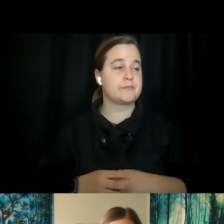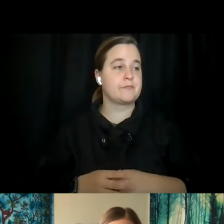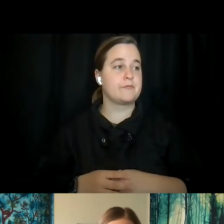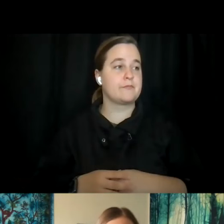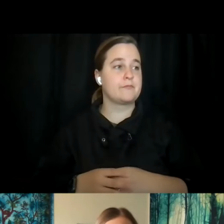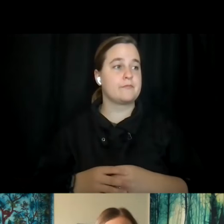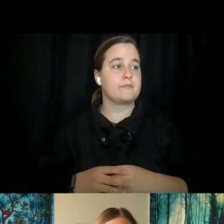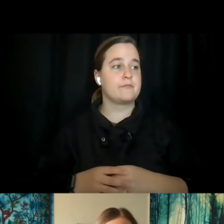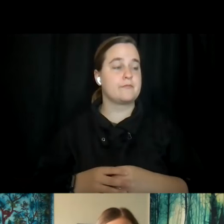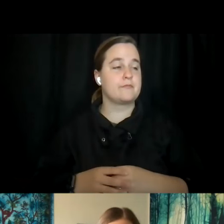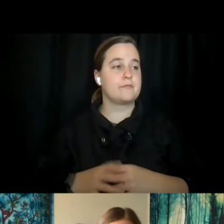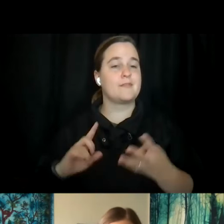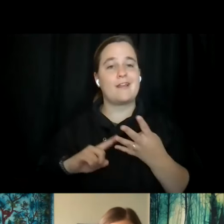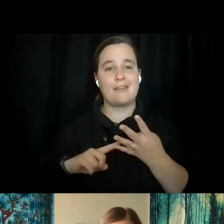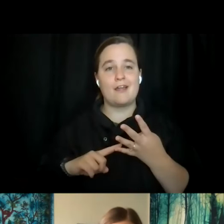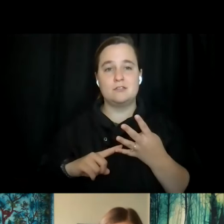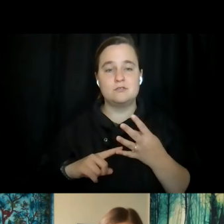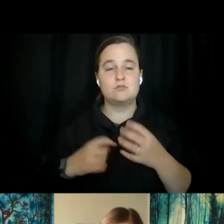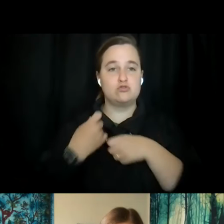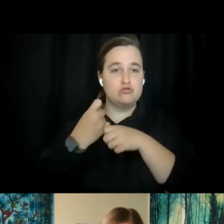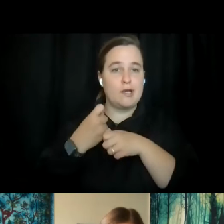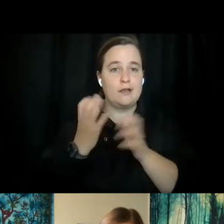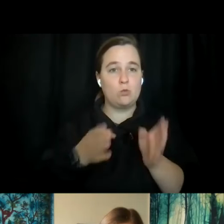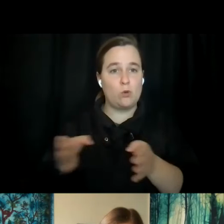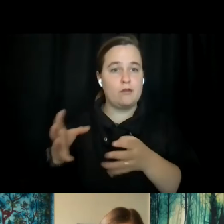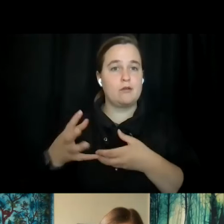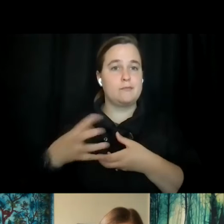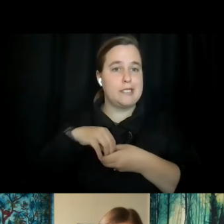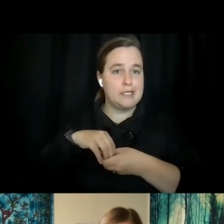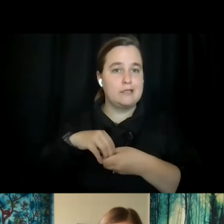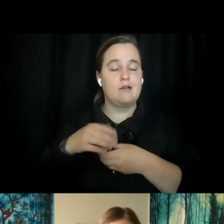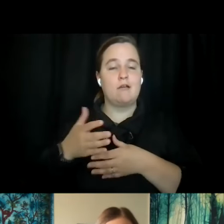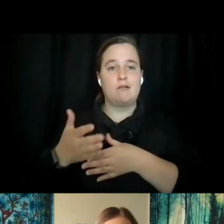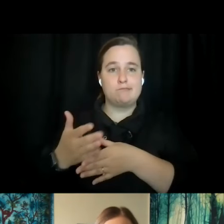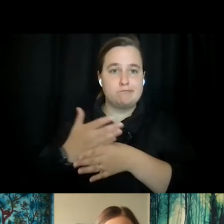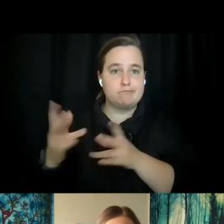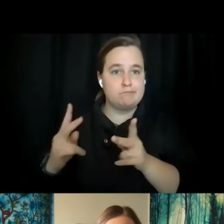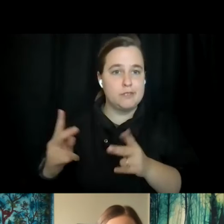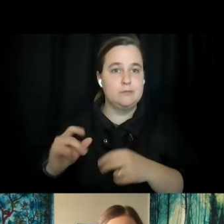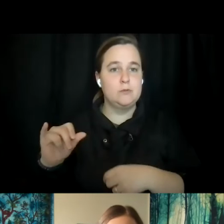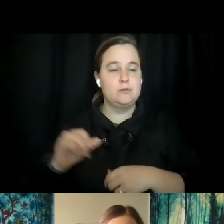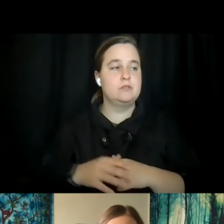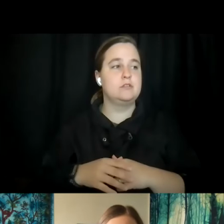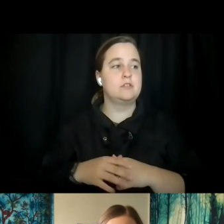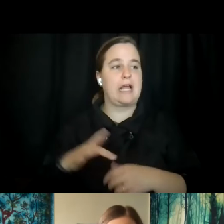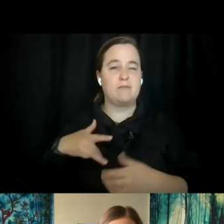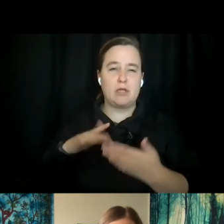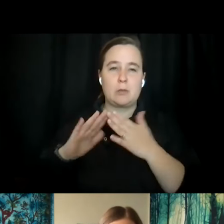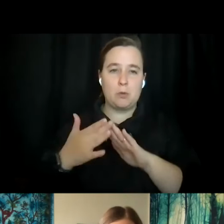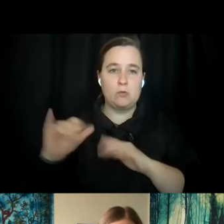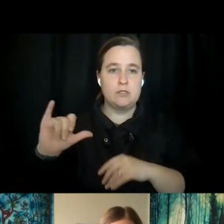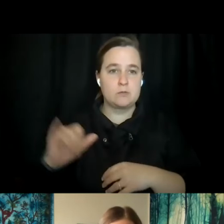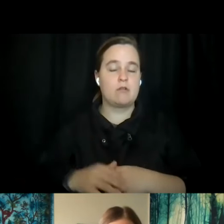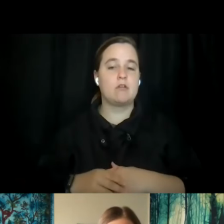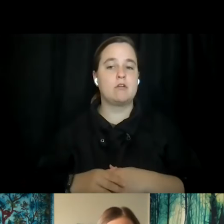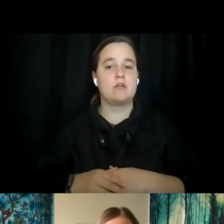And then with that, creating rhythms interpersonally with others in the room too, like a sense of community,